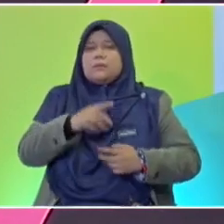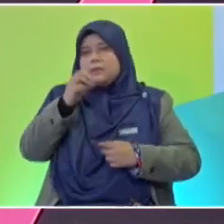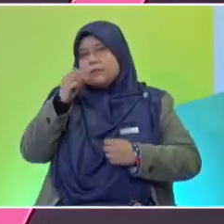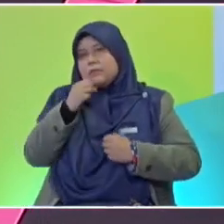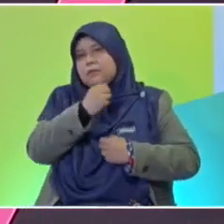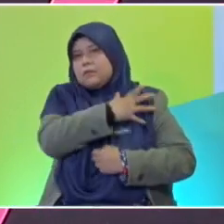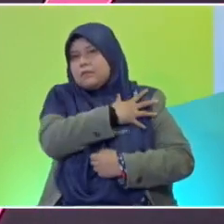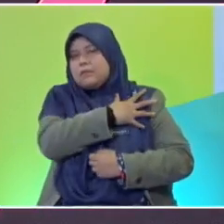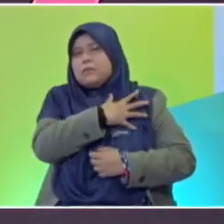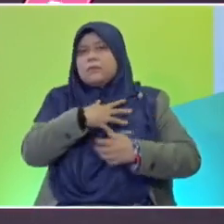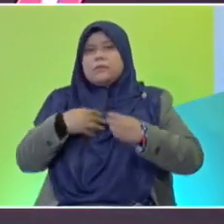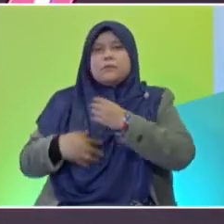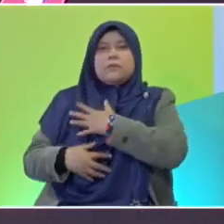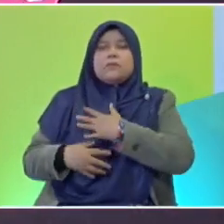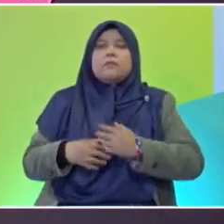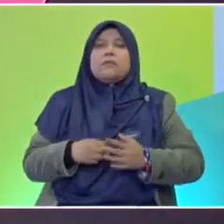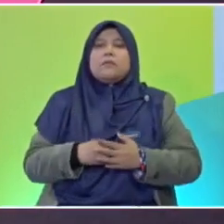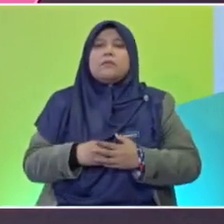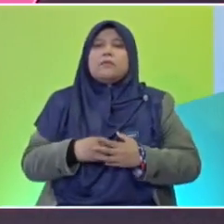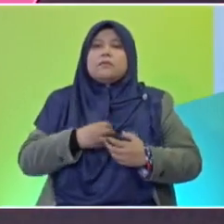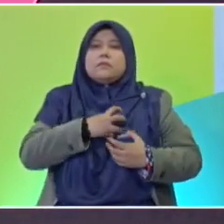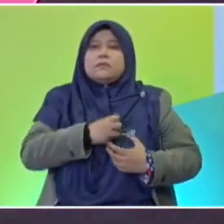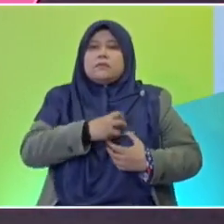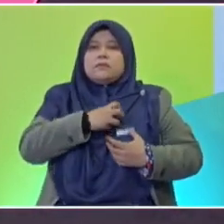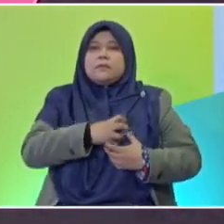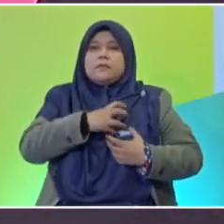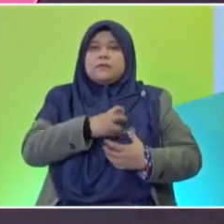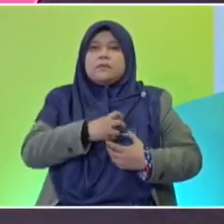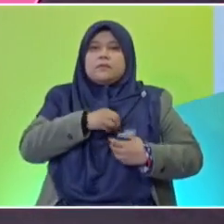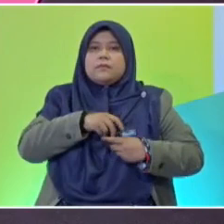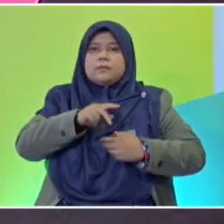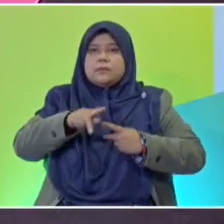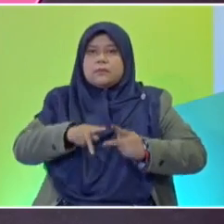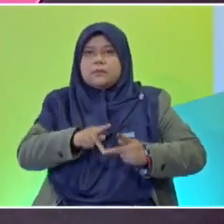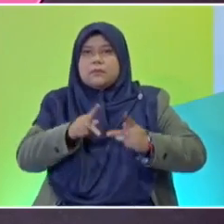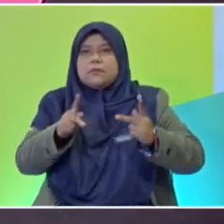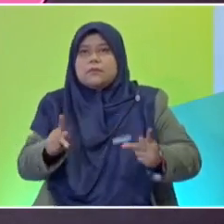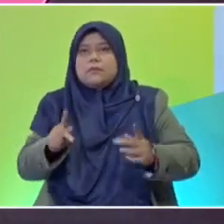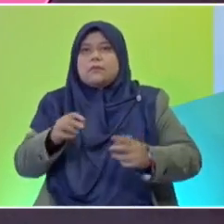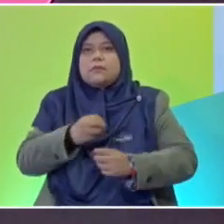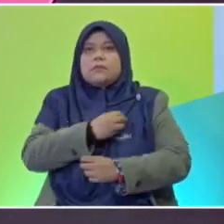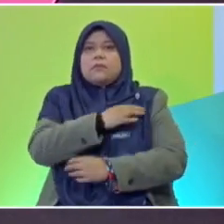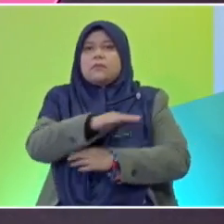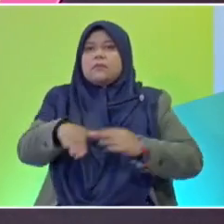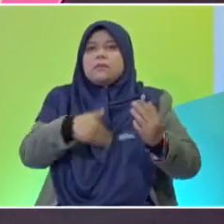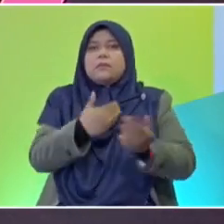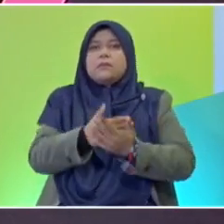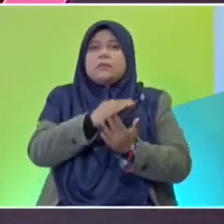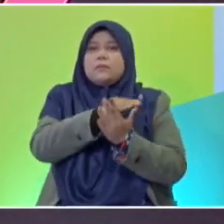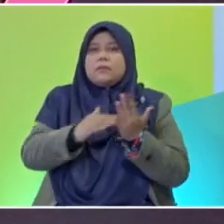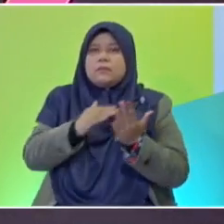Okay, so from the heart, it will pump and then it will go through to other parts of the